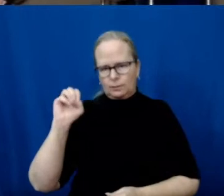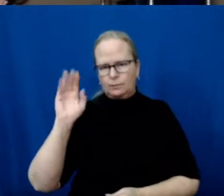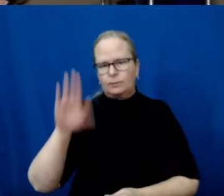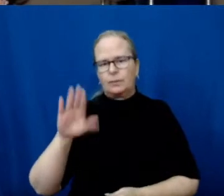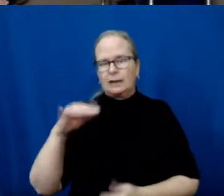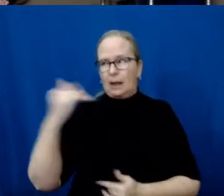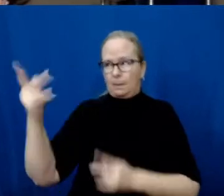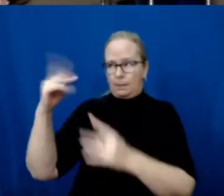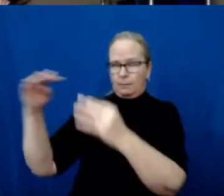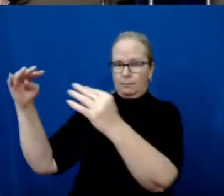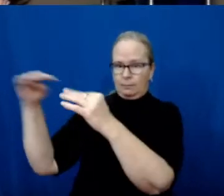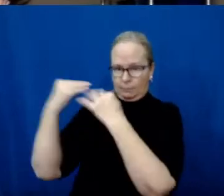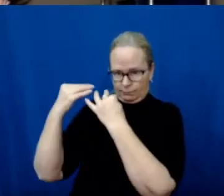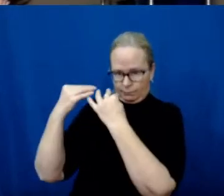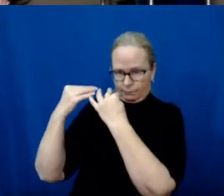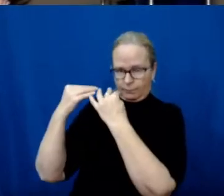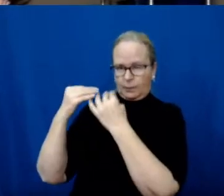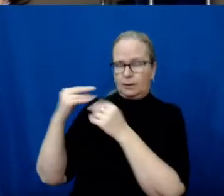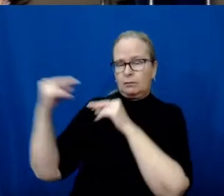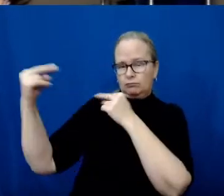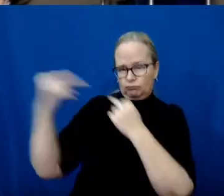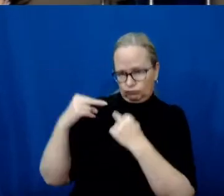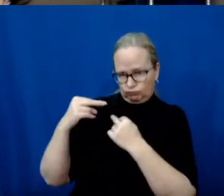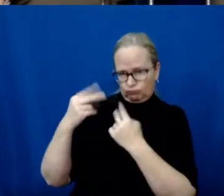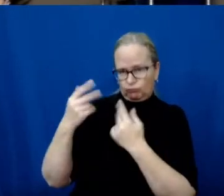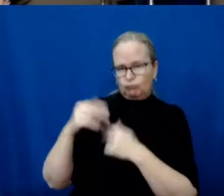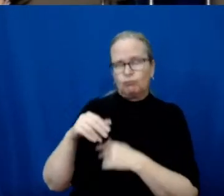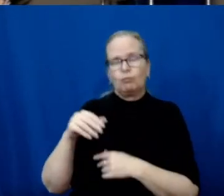throughout this so far is